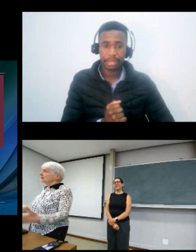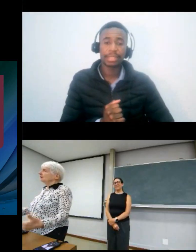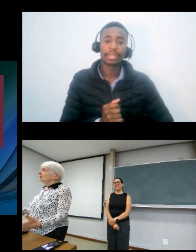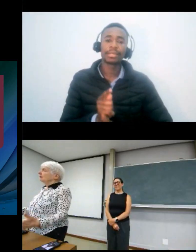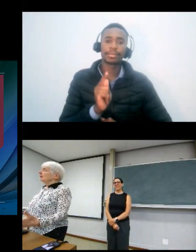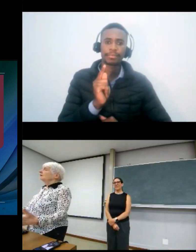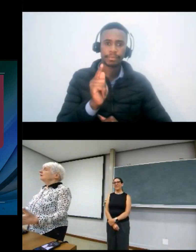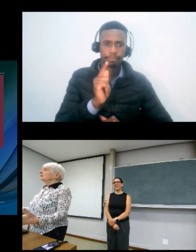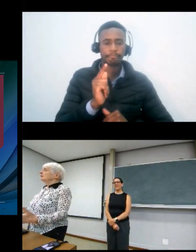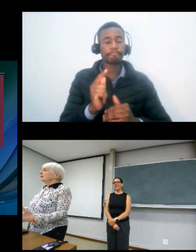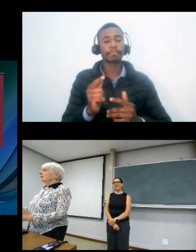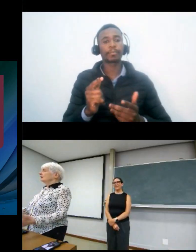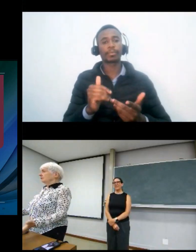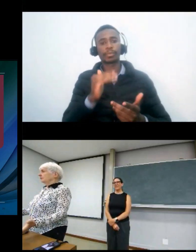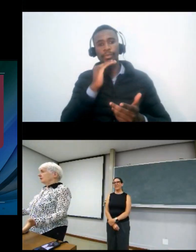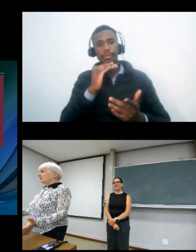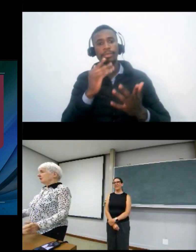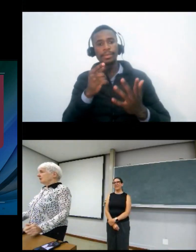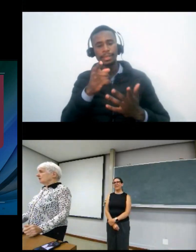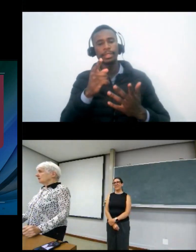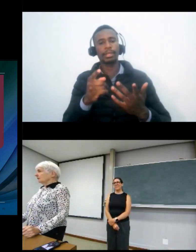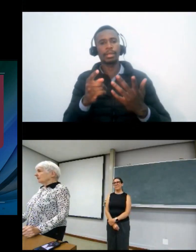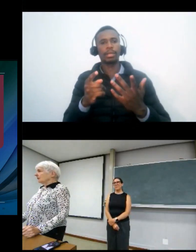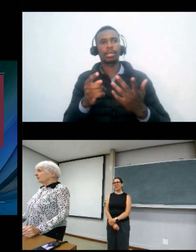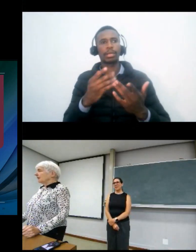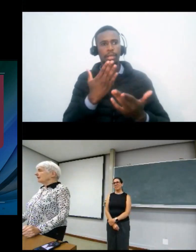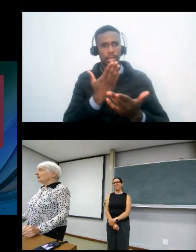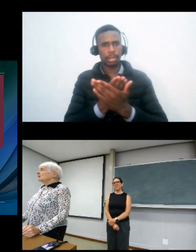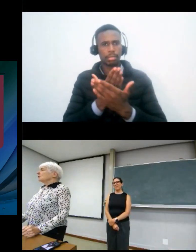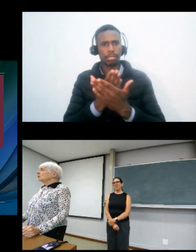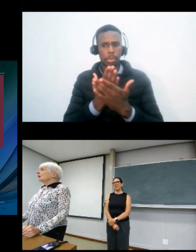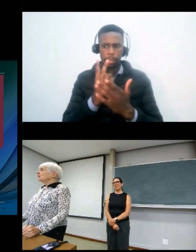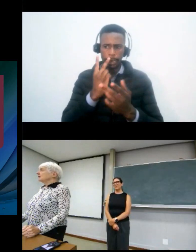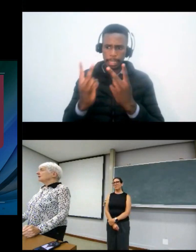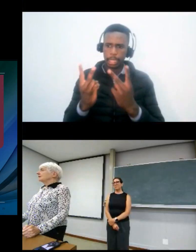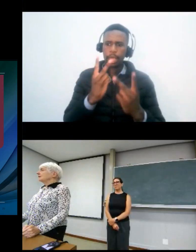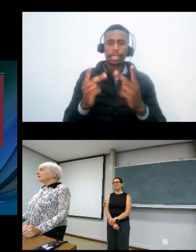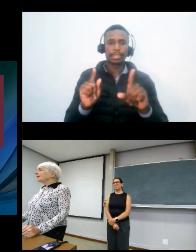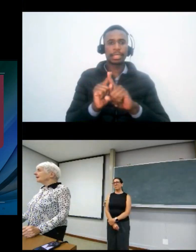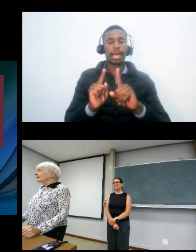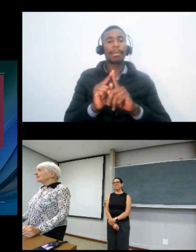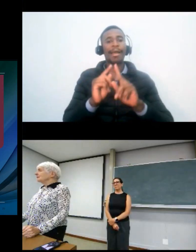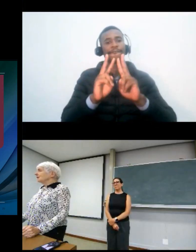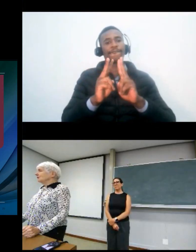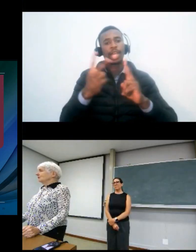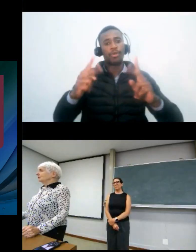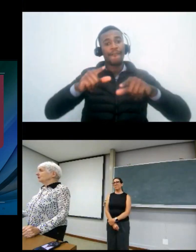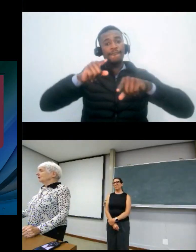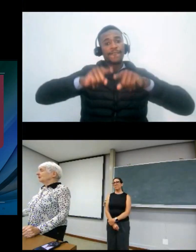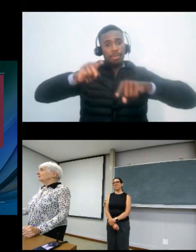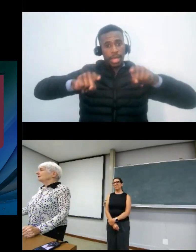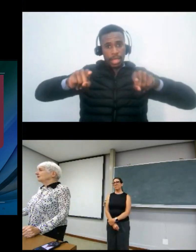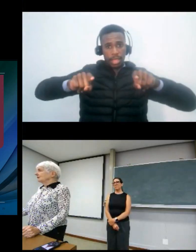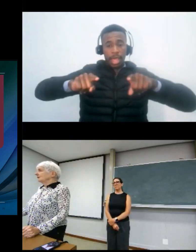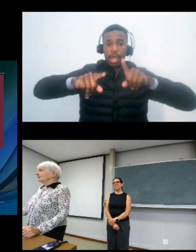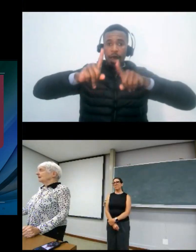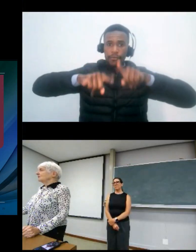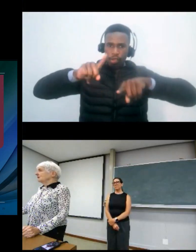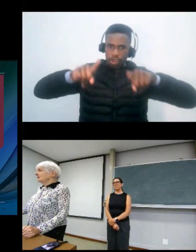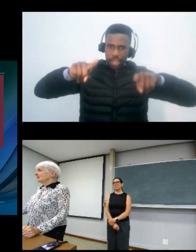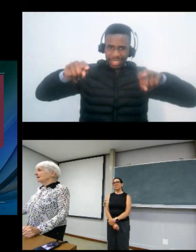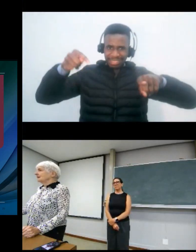comprehensibility between the variants. Okay, yeah. So I think that has to be done before it can